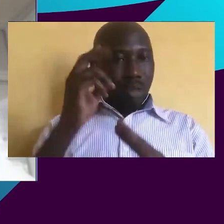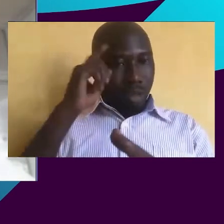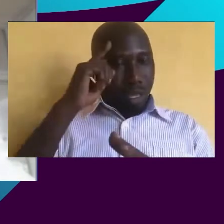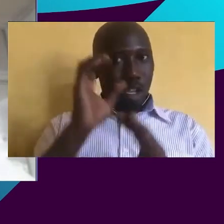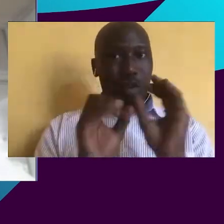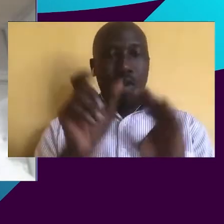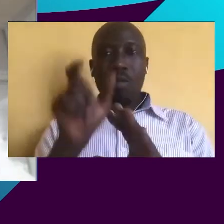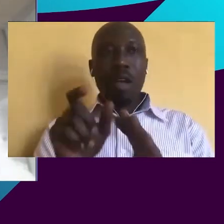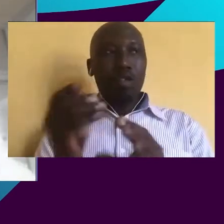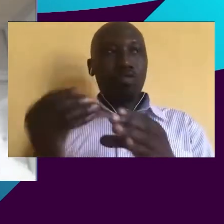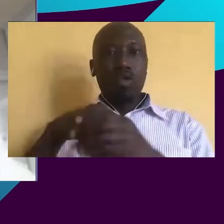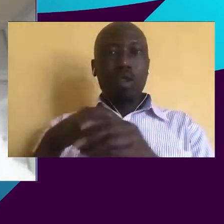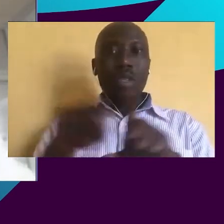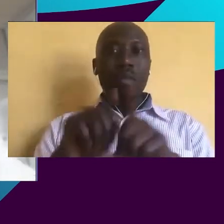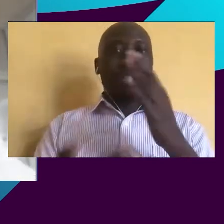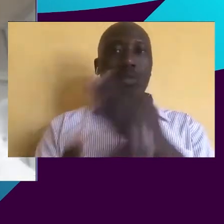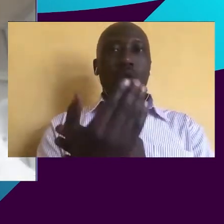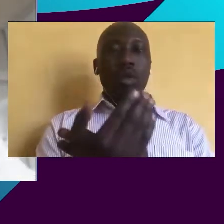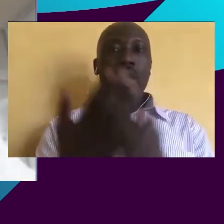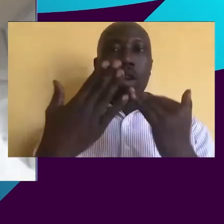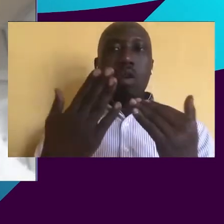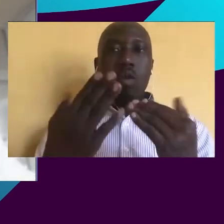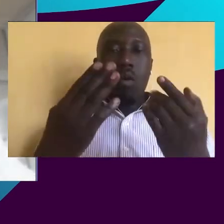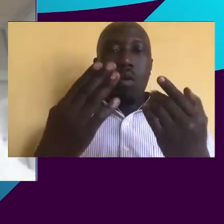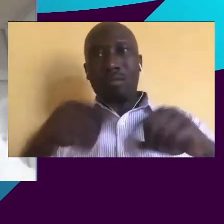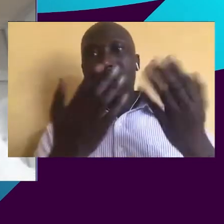morning, wherever they are. So